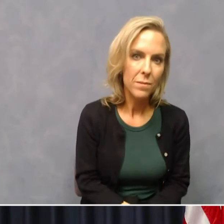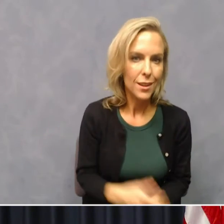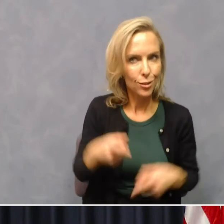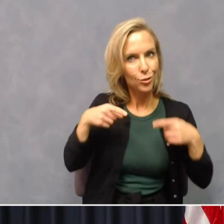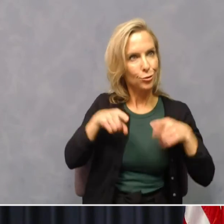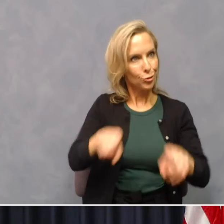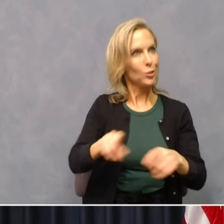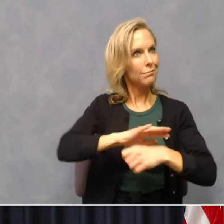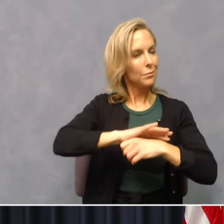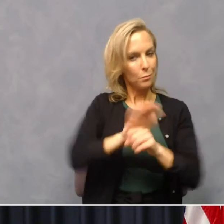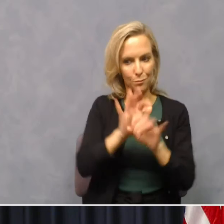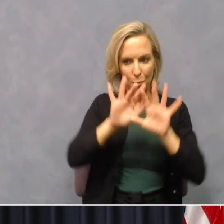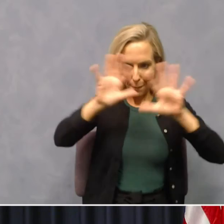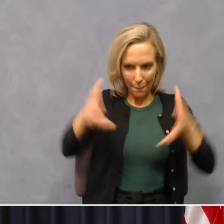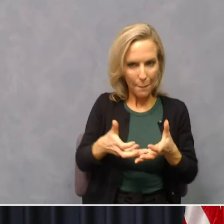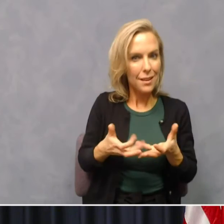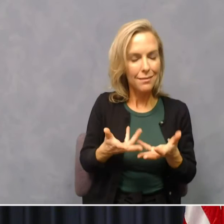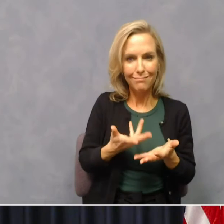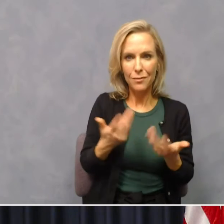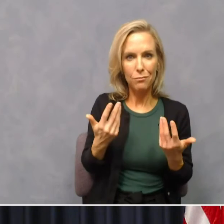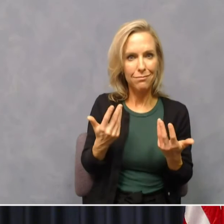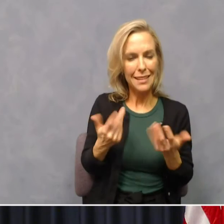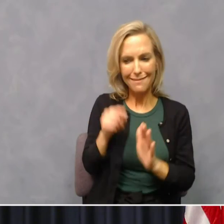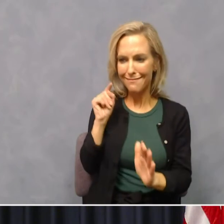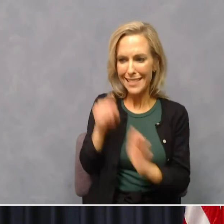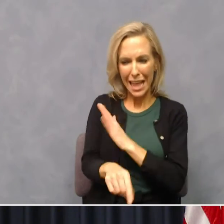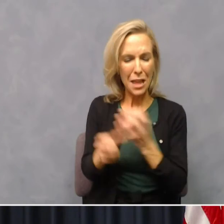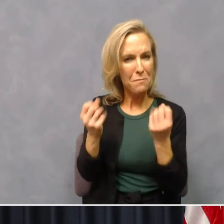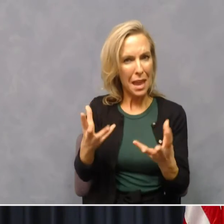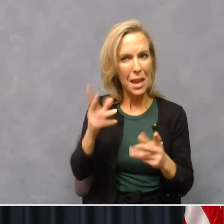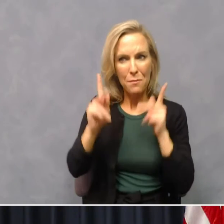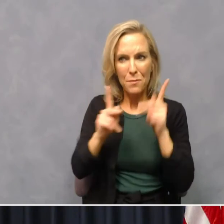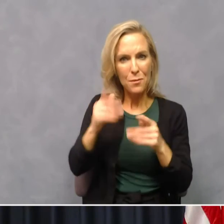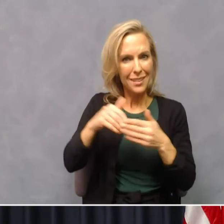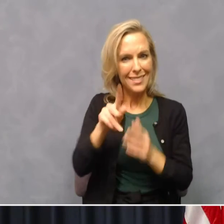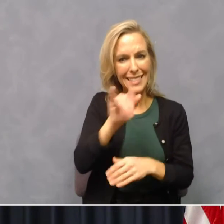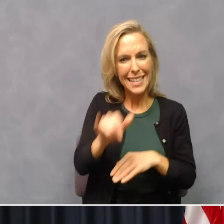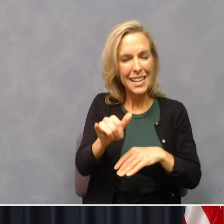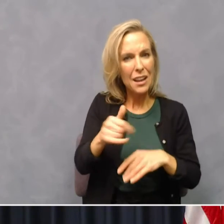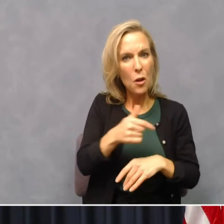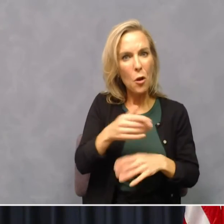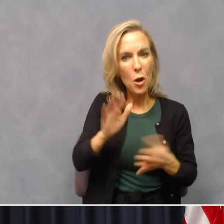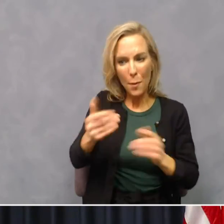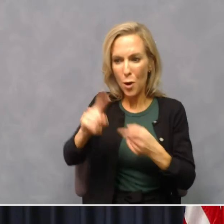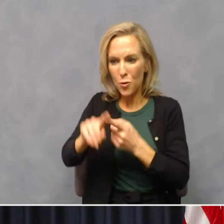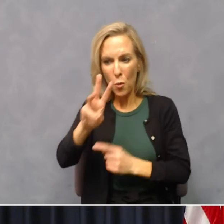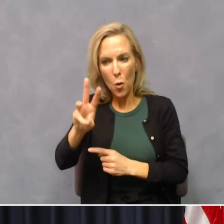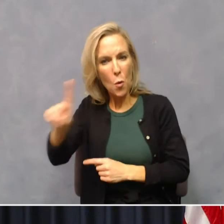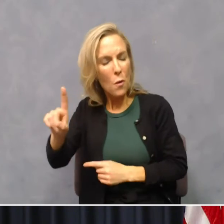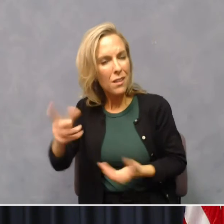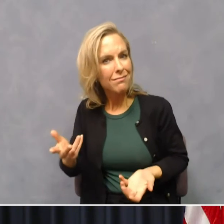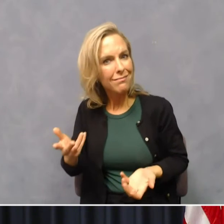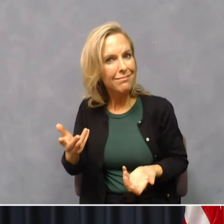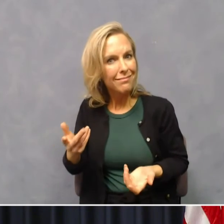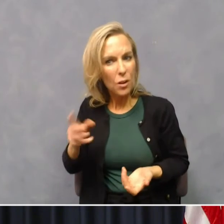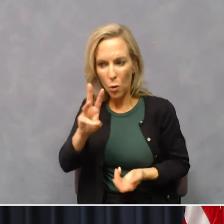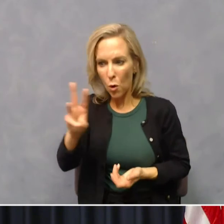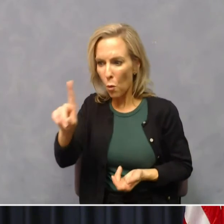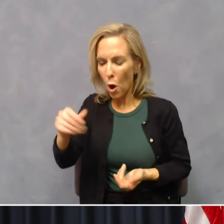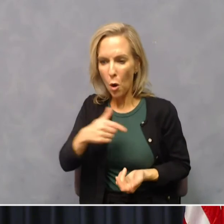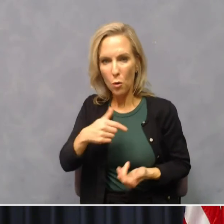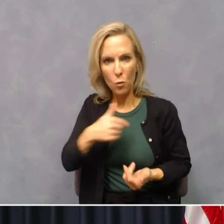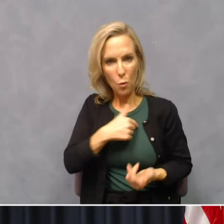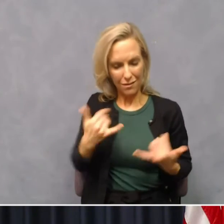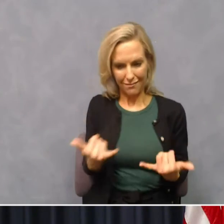that is killing more people in Kentucky than we lost in World War I. I'd like to think that we don't fight the